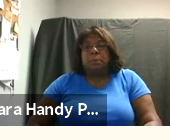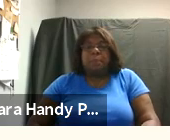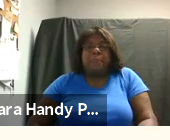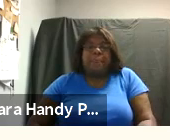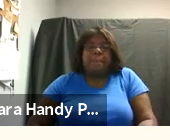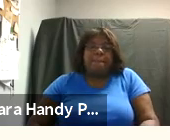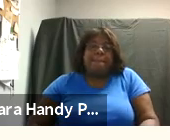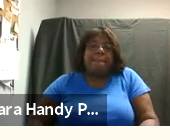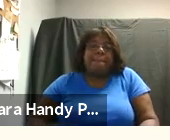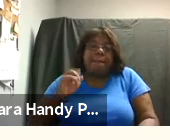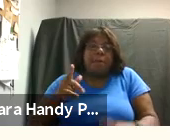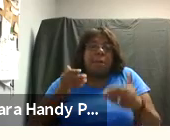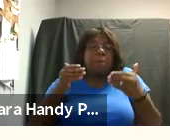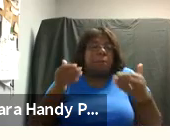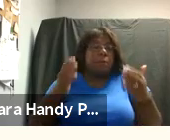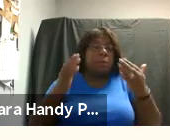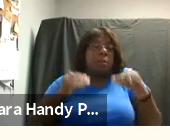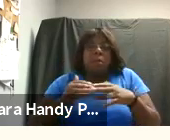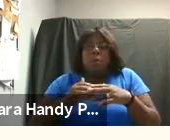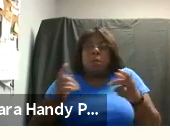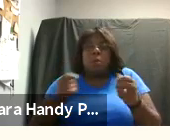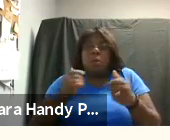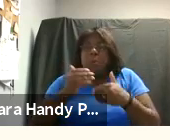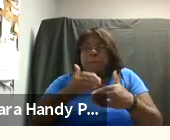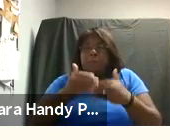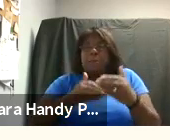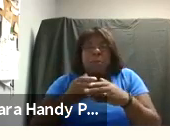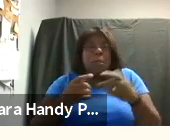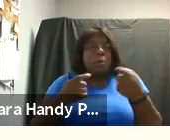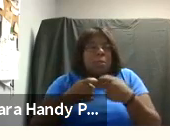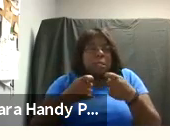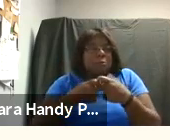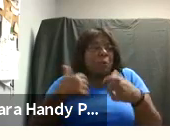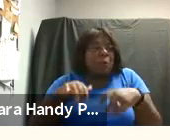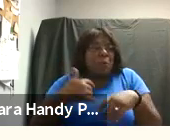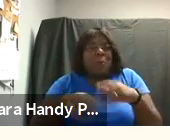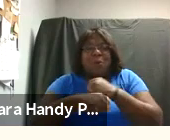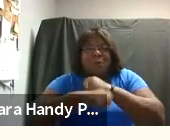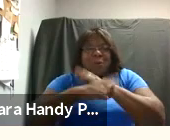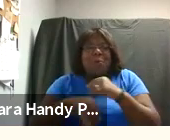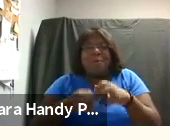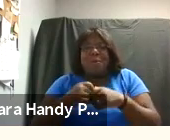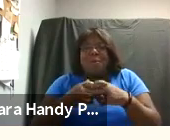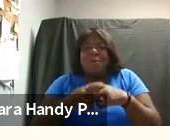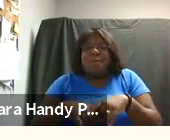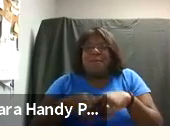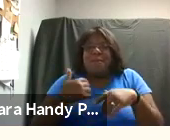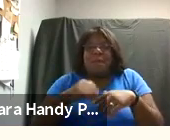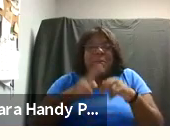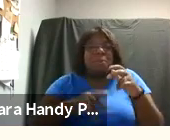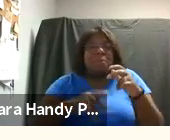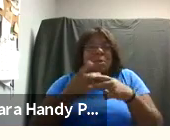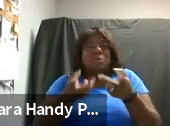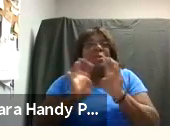Okay, moving right along. We move faster on an electronic version, I think, than we do in person.